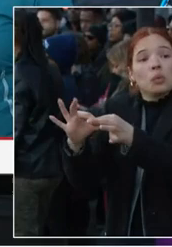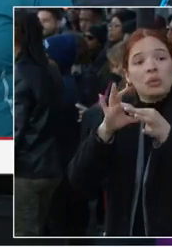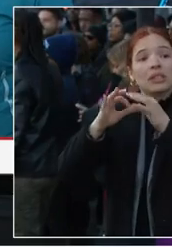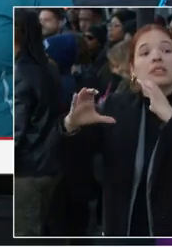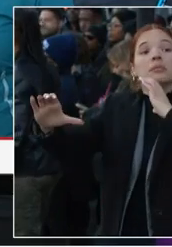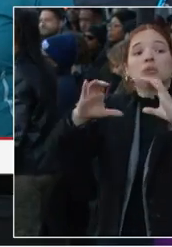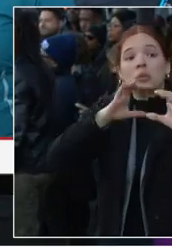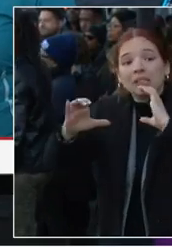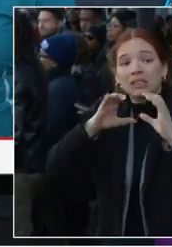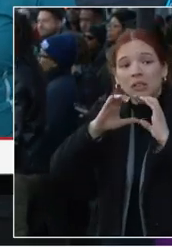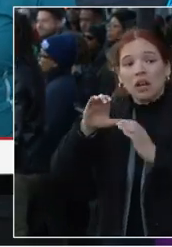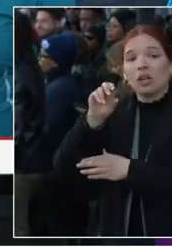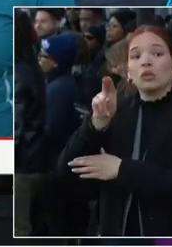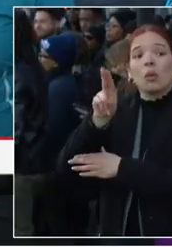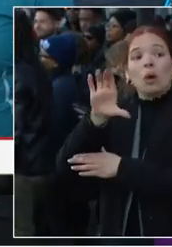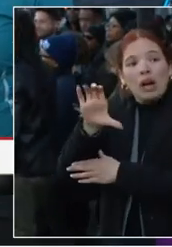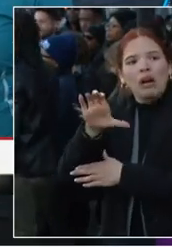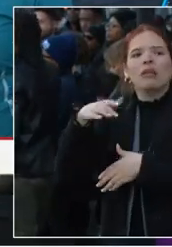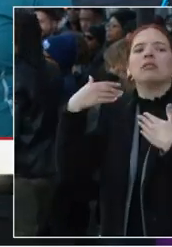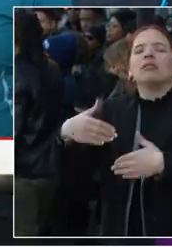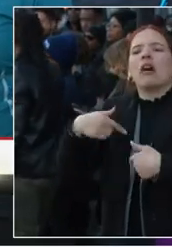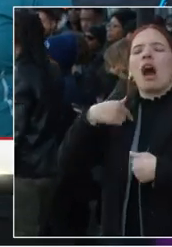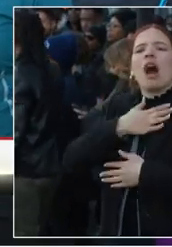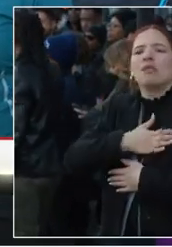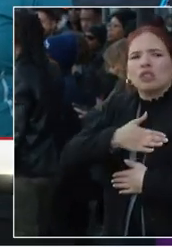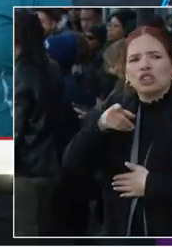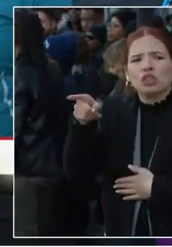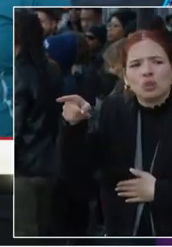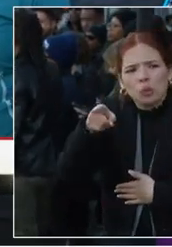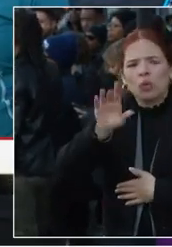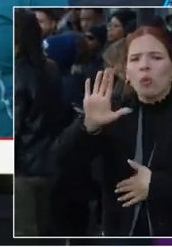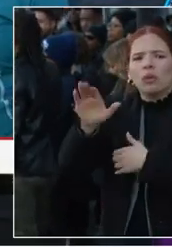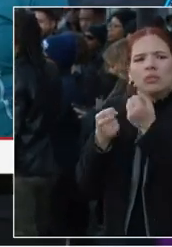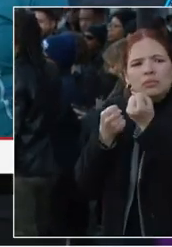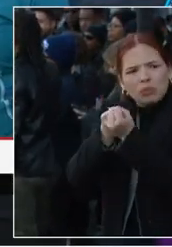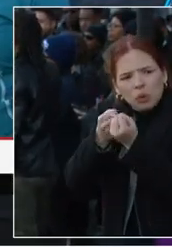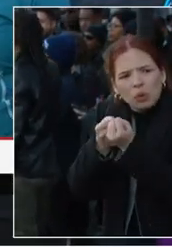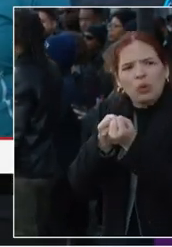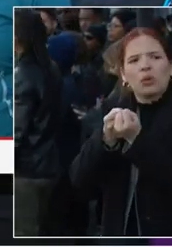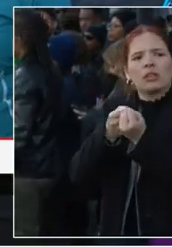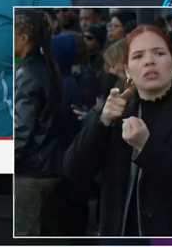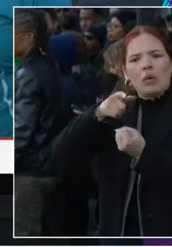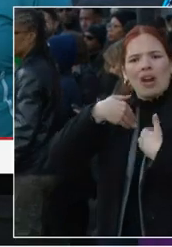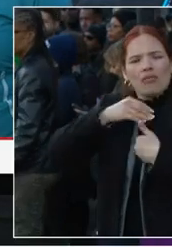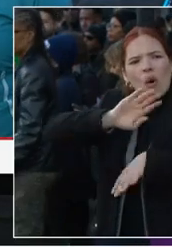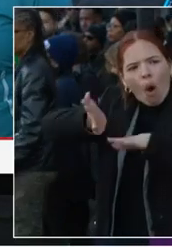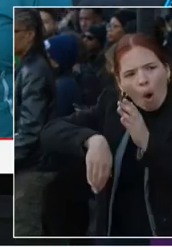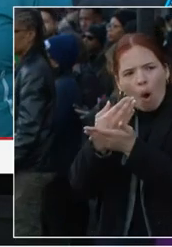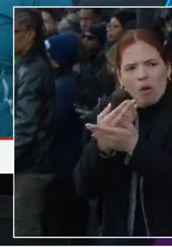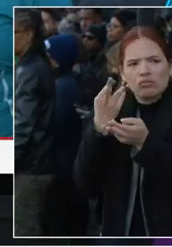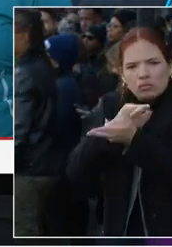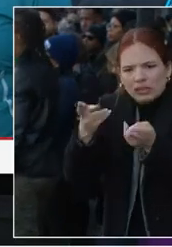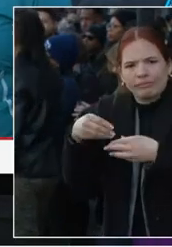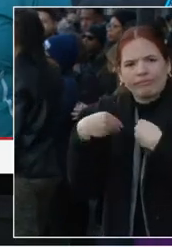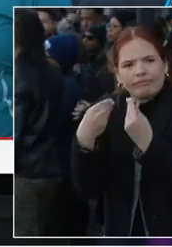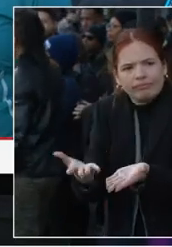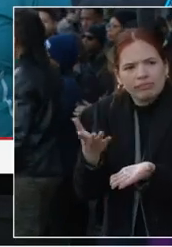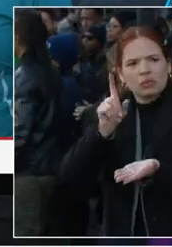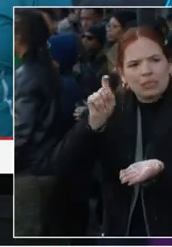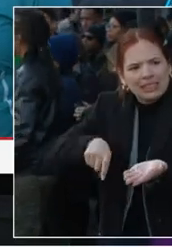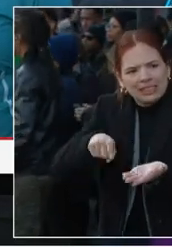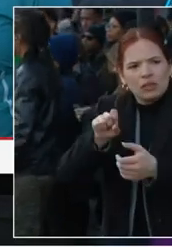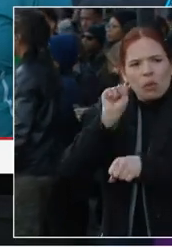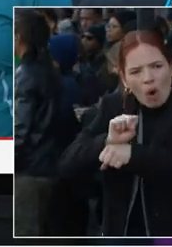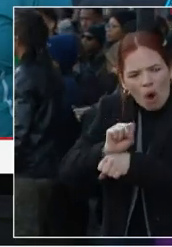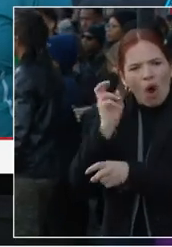Communications, we appreciate you. We're going to be with you to make sure that you have all the resources that you need, and keep working hard, because we're